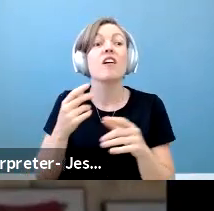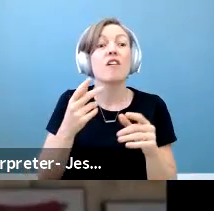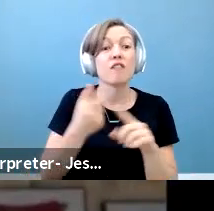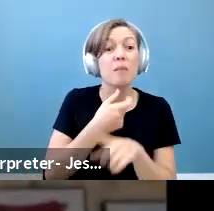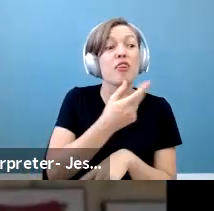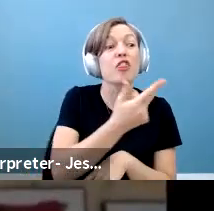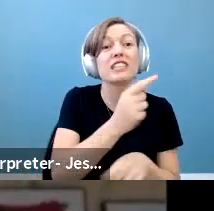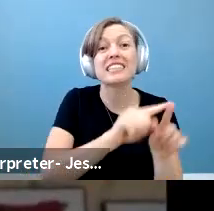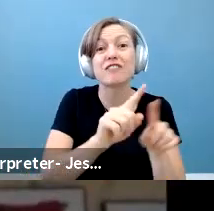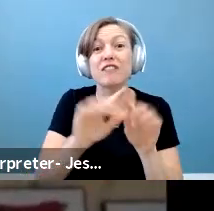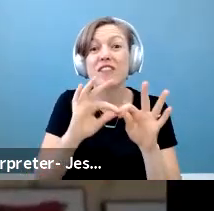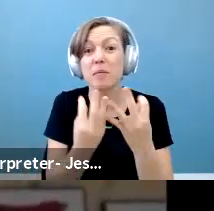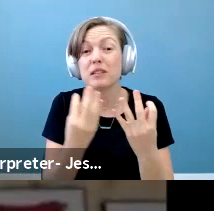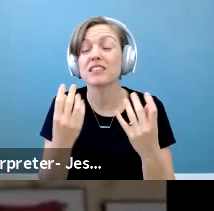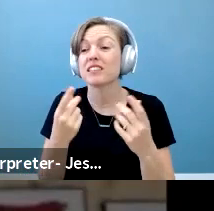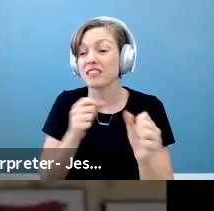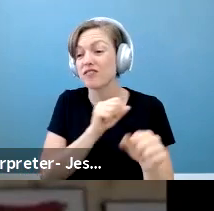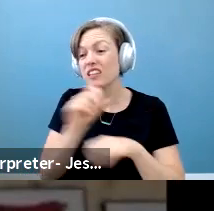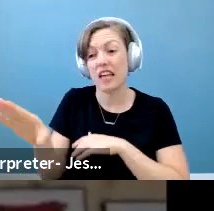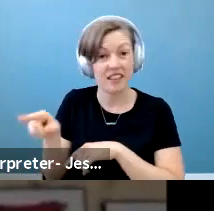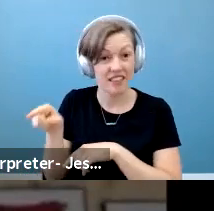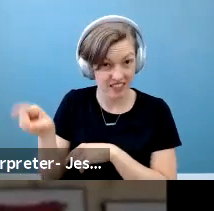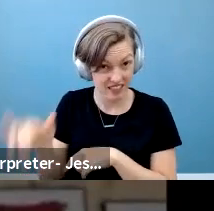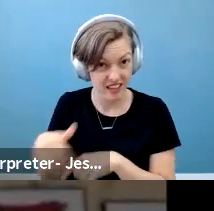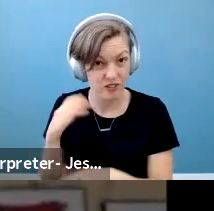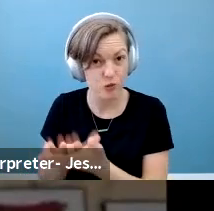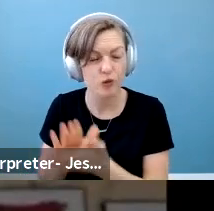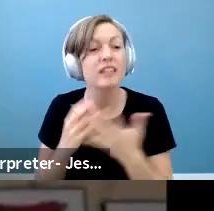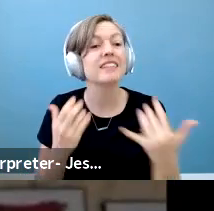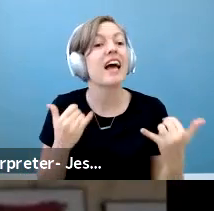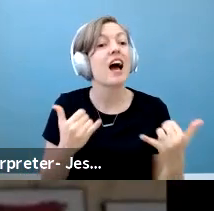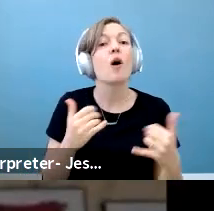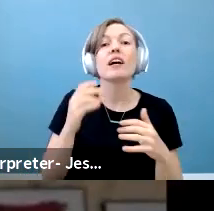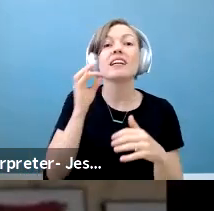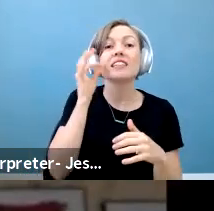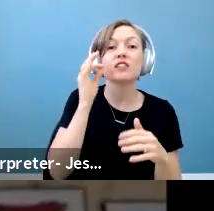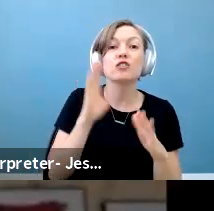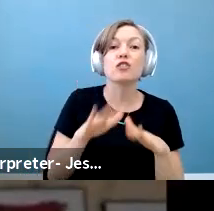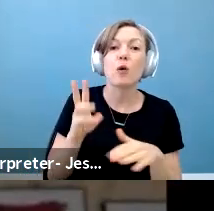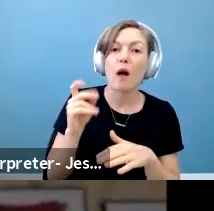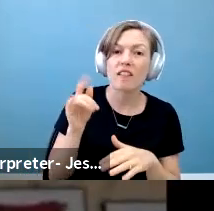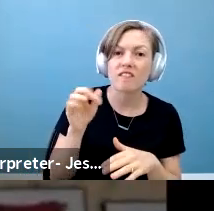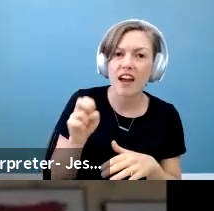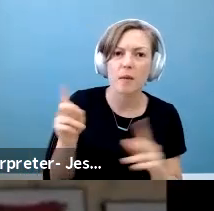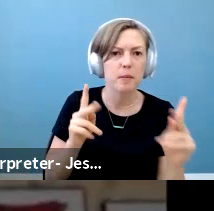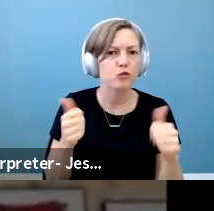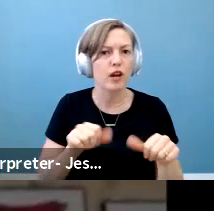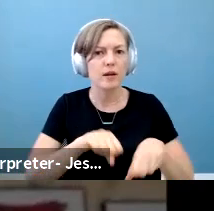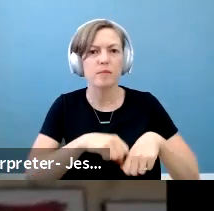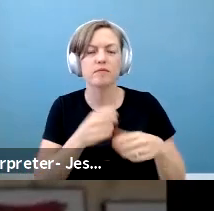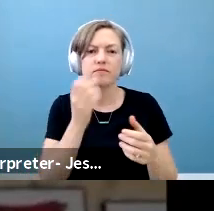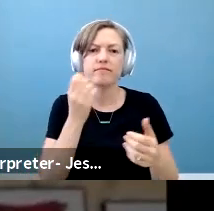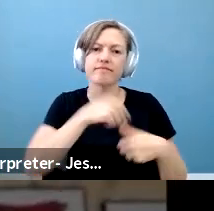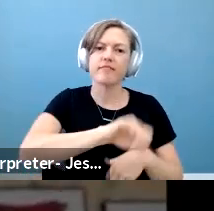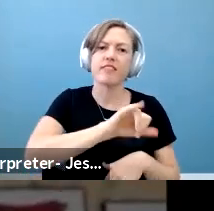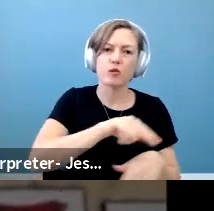sent. Today, folks are trying to get laws like Indian child welfare overturned. This law doesn't allow people